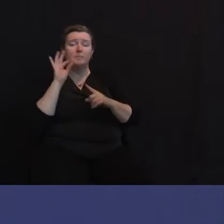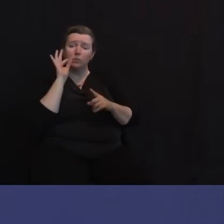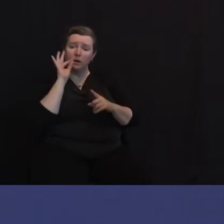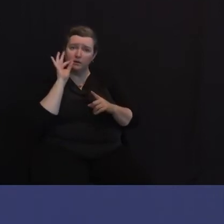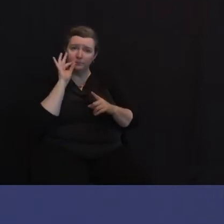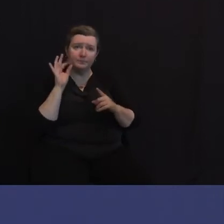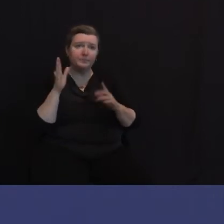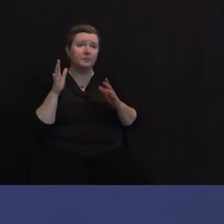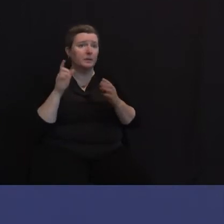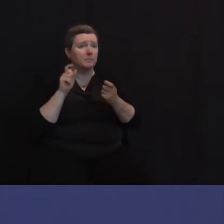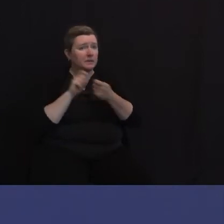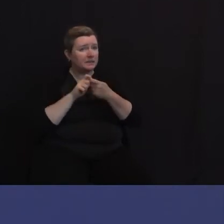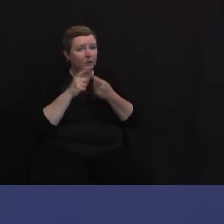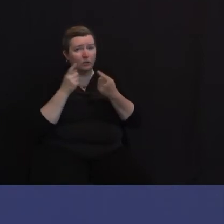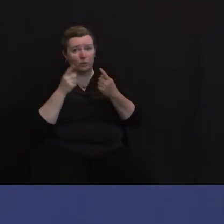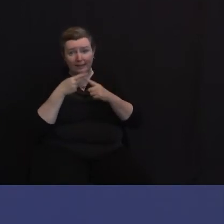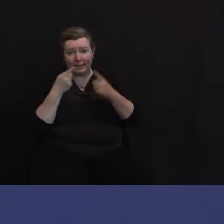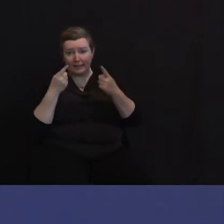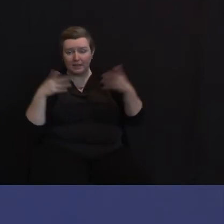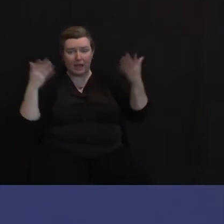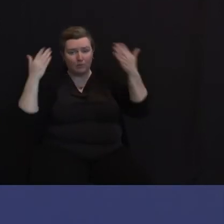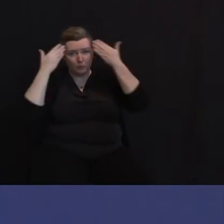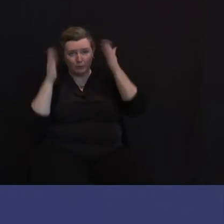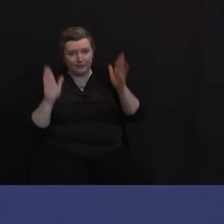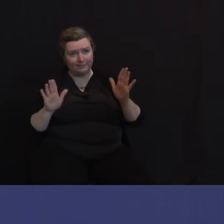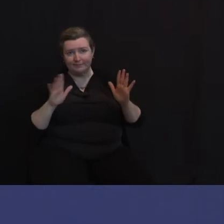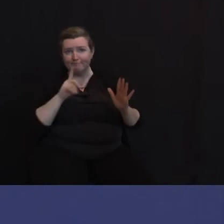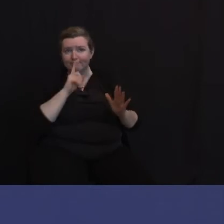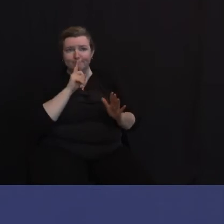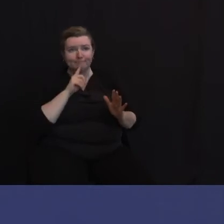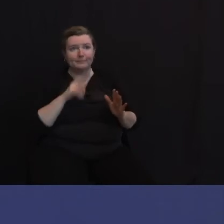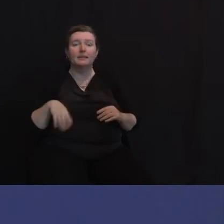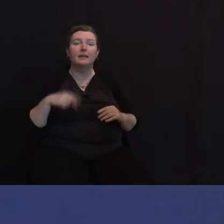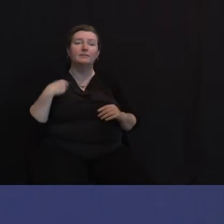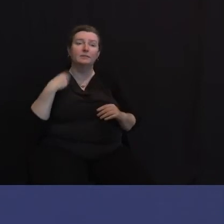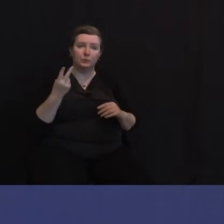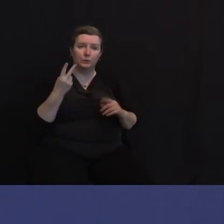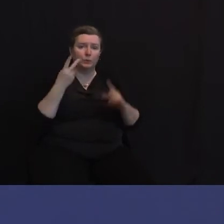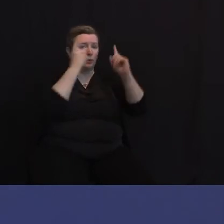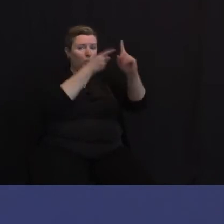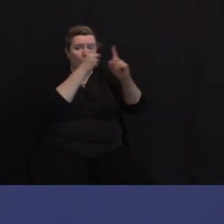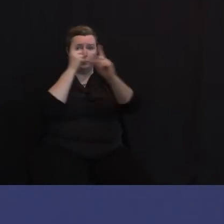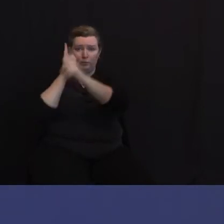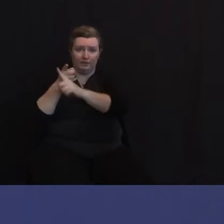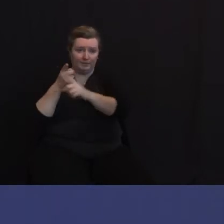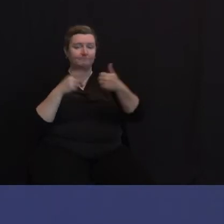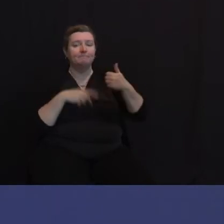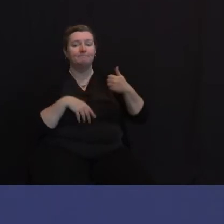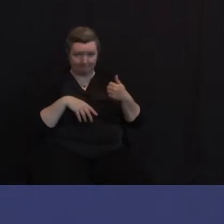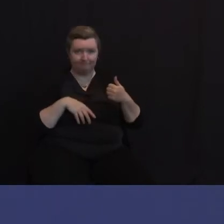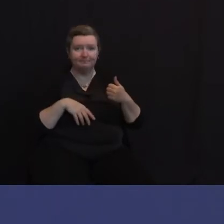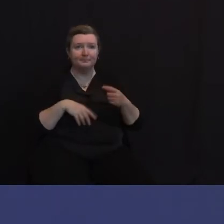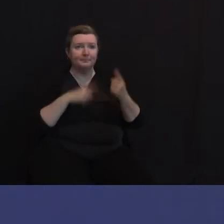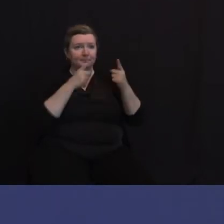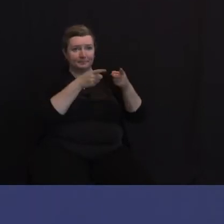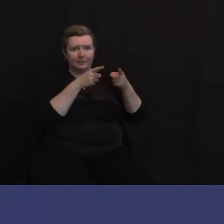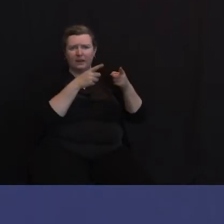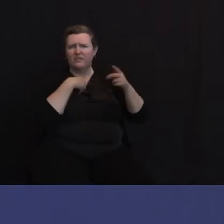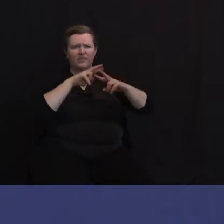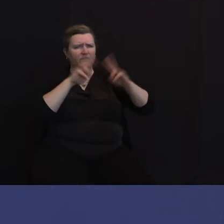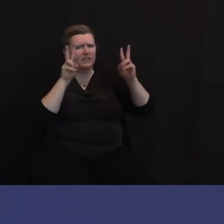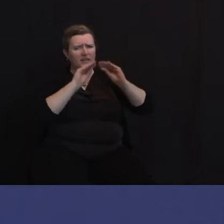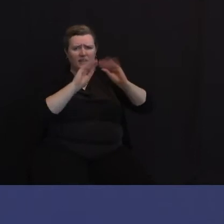ends up, but we've been guided by two principles as it relates to the open item here, and we've been clear since day one.